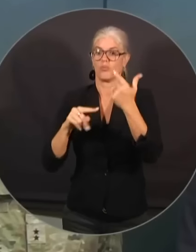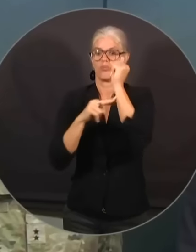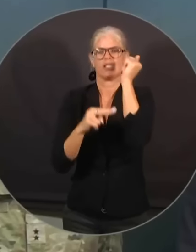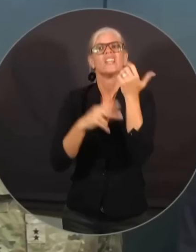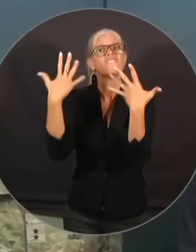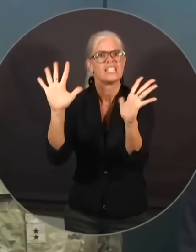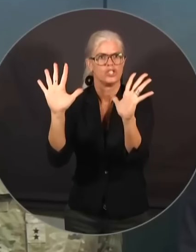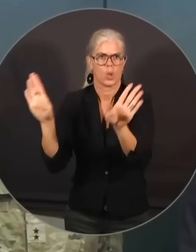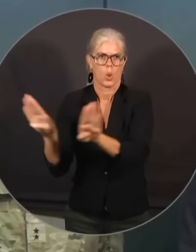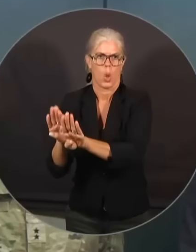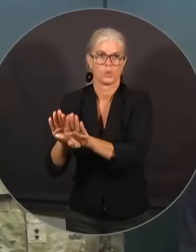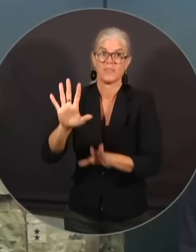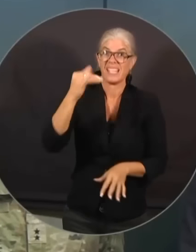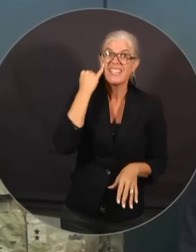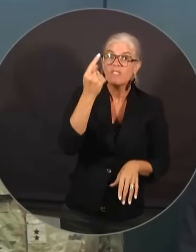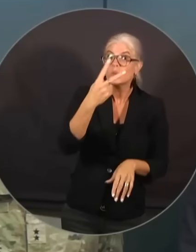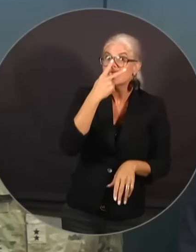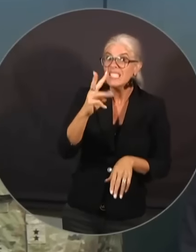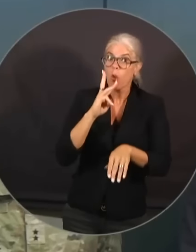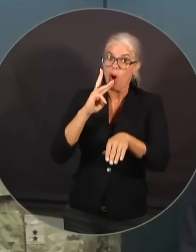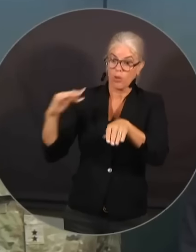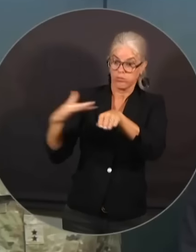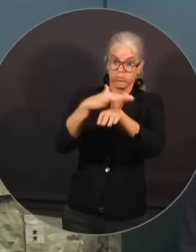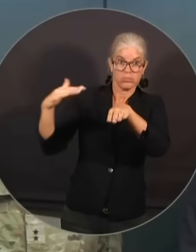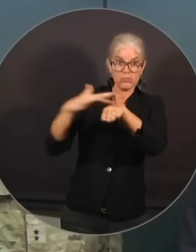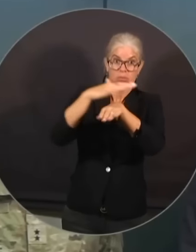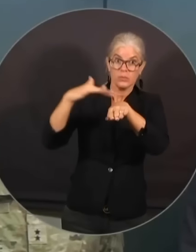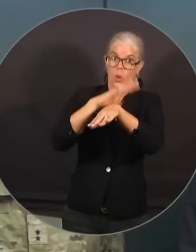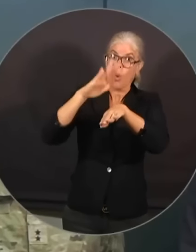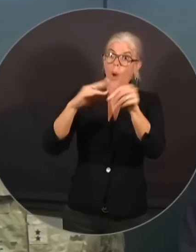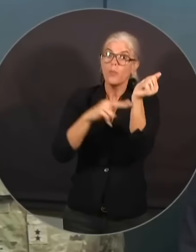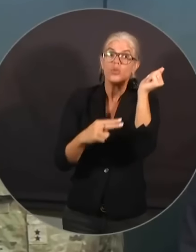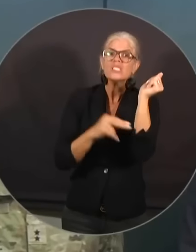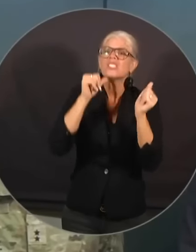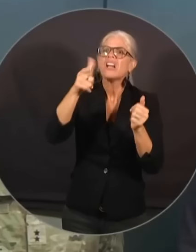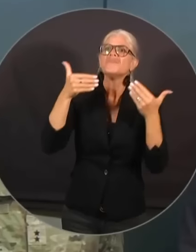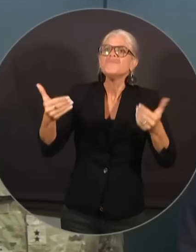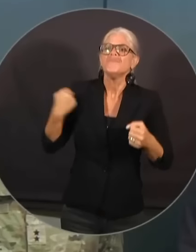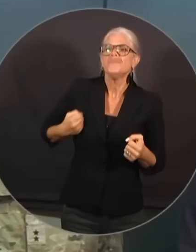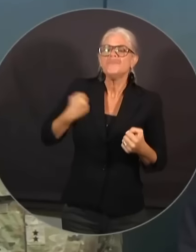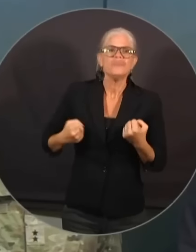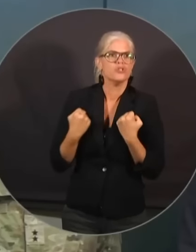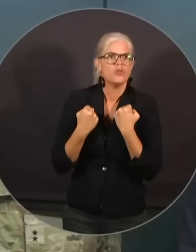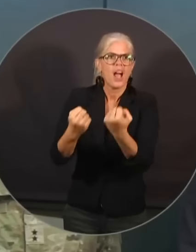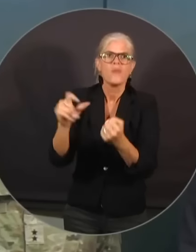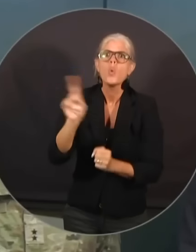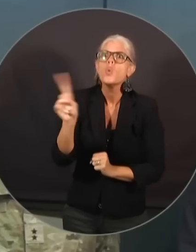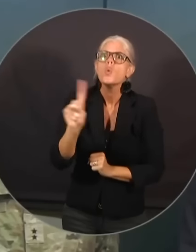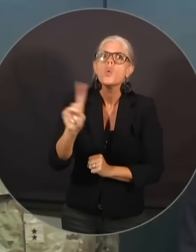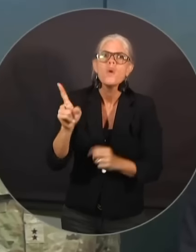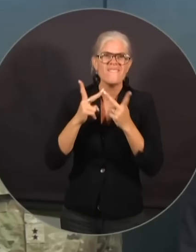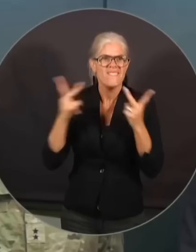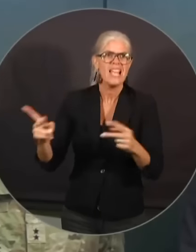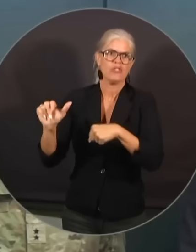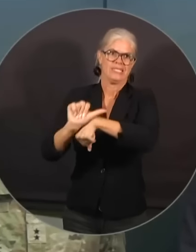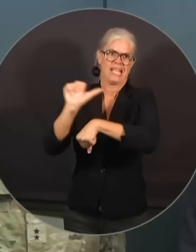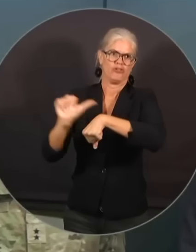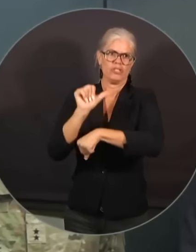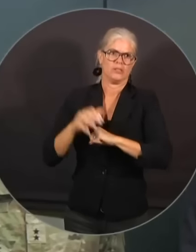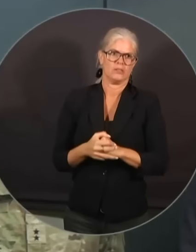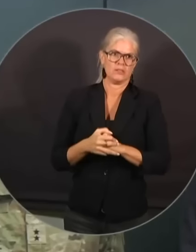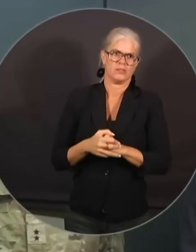on top of the road or lapping over bridges, please do not drive through it. It can be very dangerous. We have 120 bridge inspectors ready